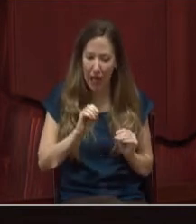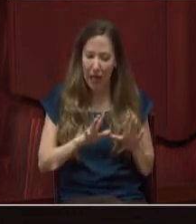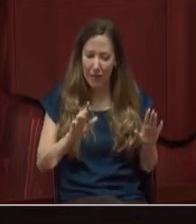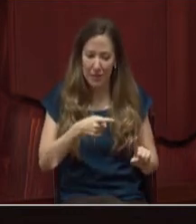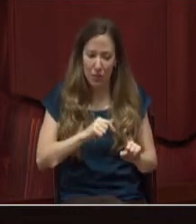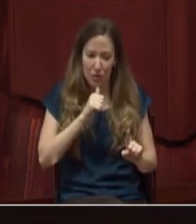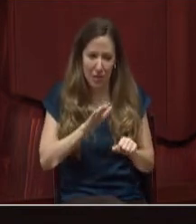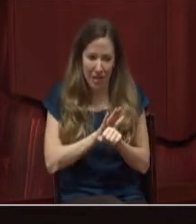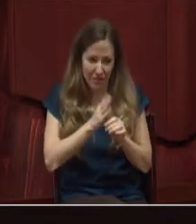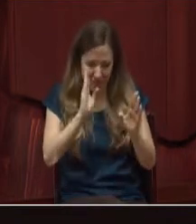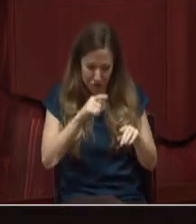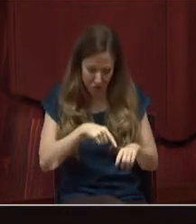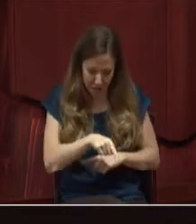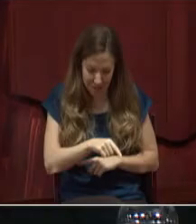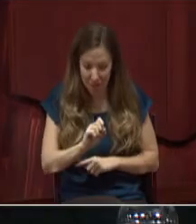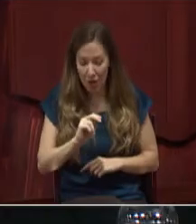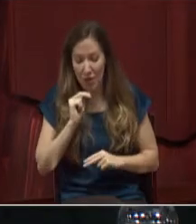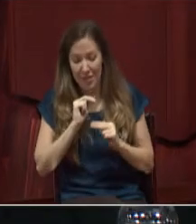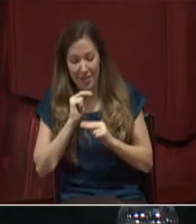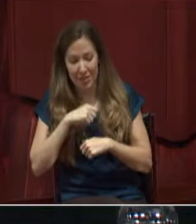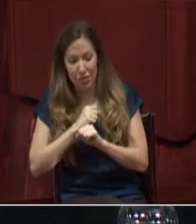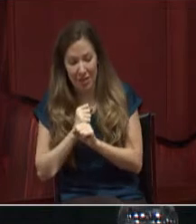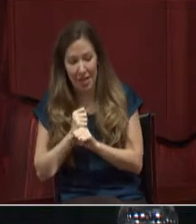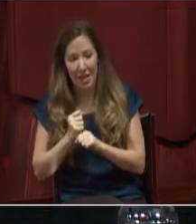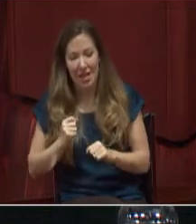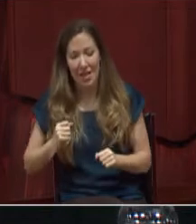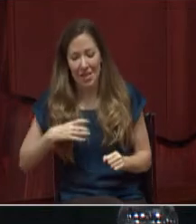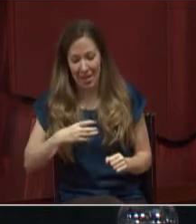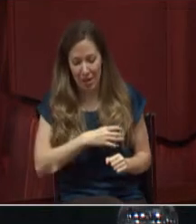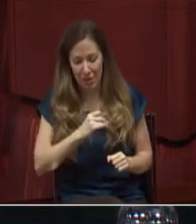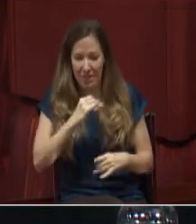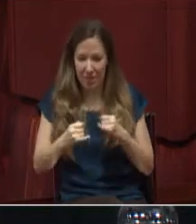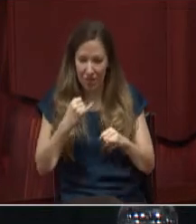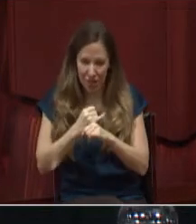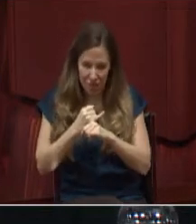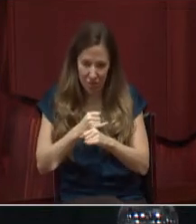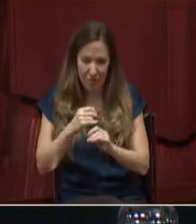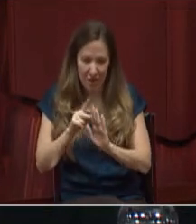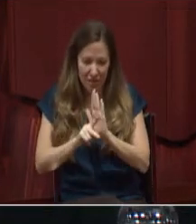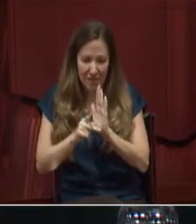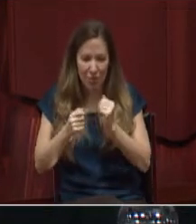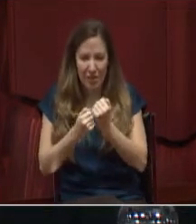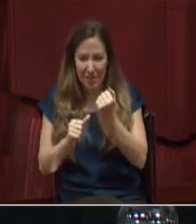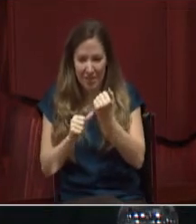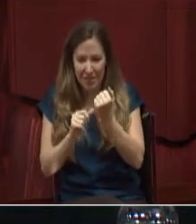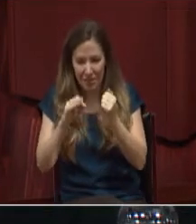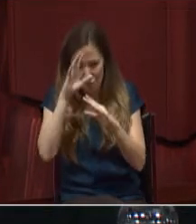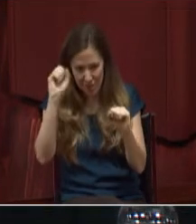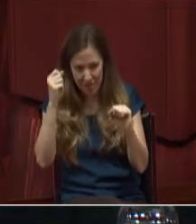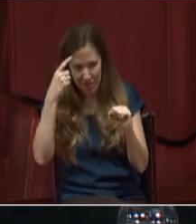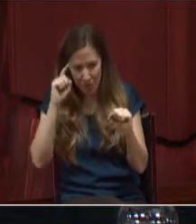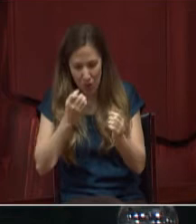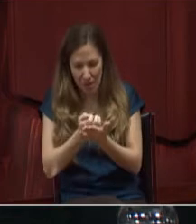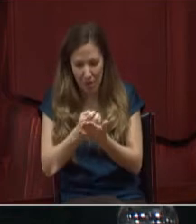that Nixon created the Council on International Economic Policy with an assistant to the president for international economic affairs. I know because